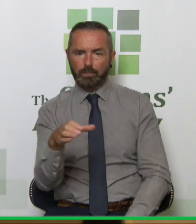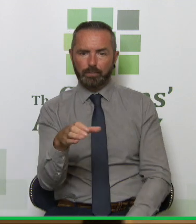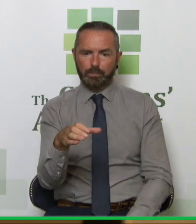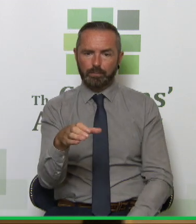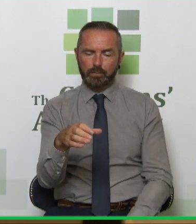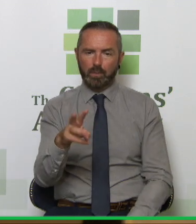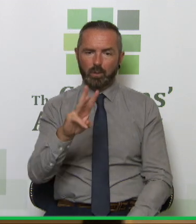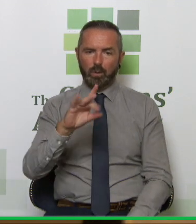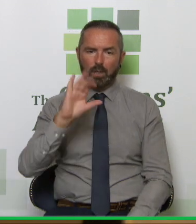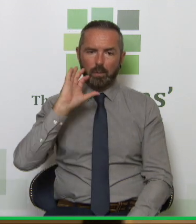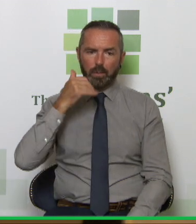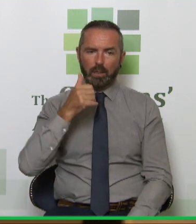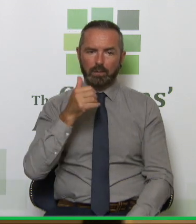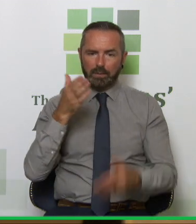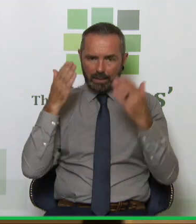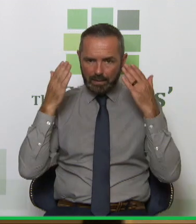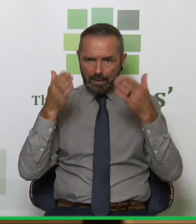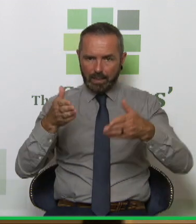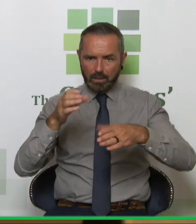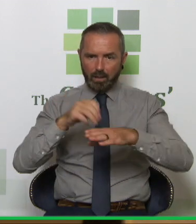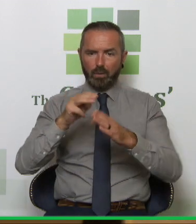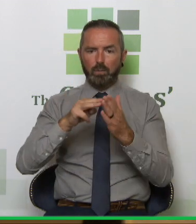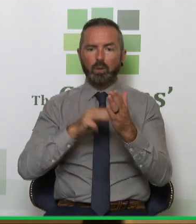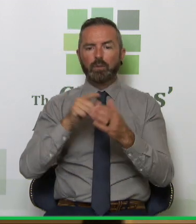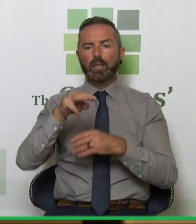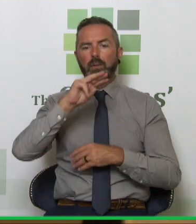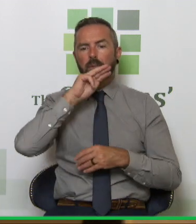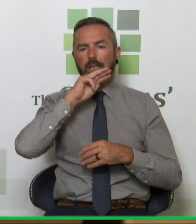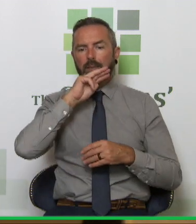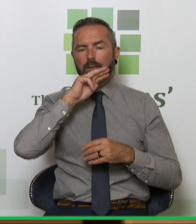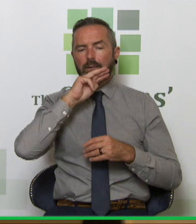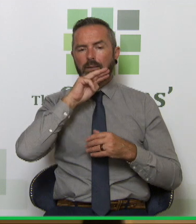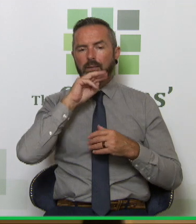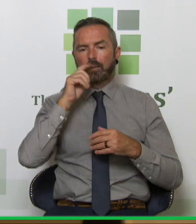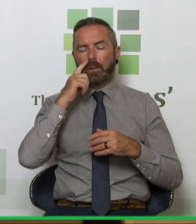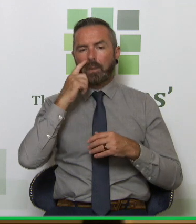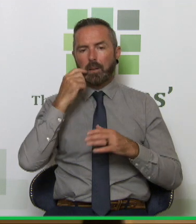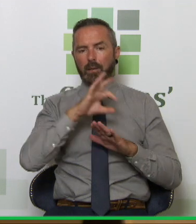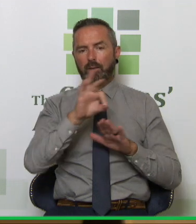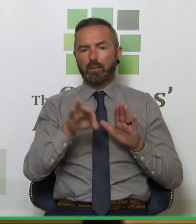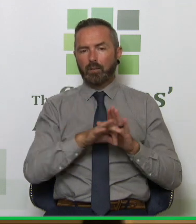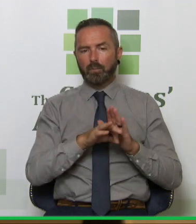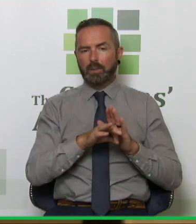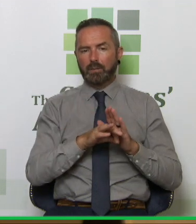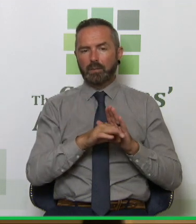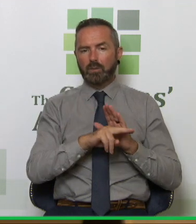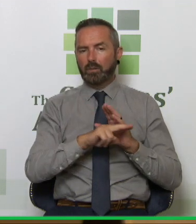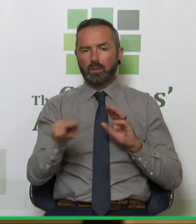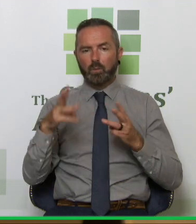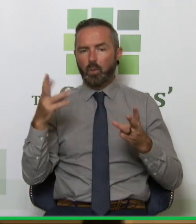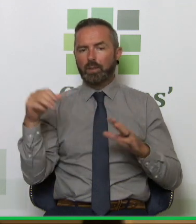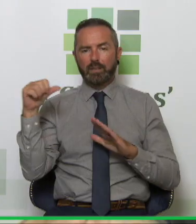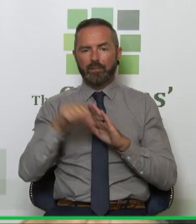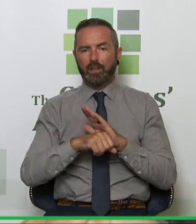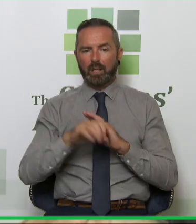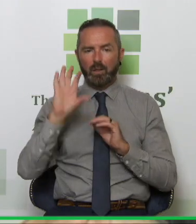because the attention on this programme means that the government do not want this to fail for lack of funding.